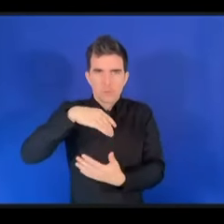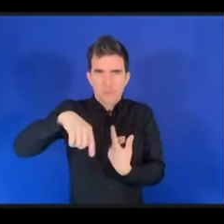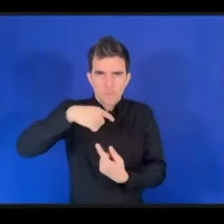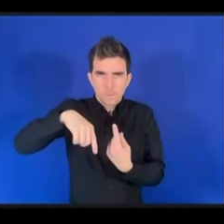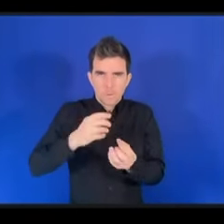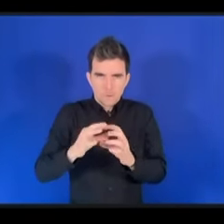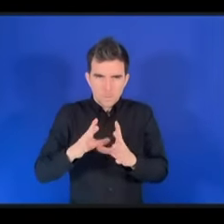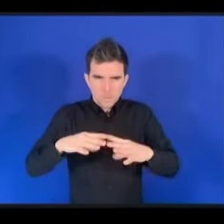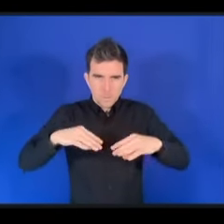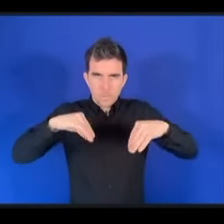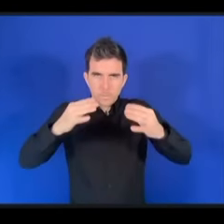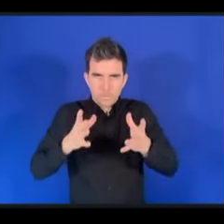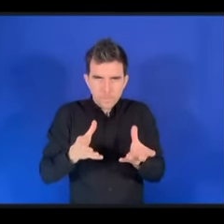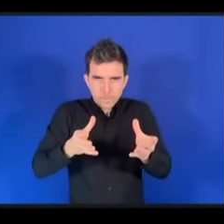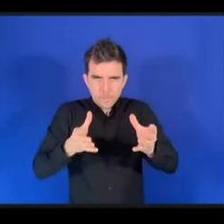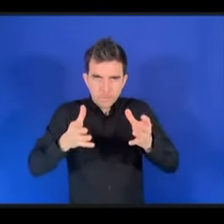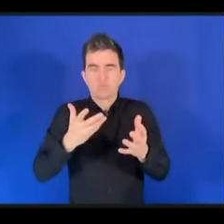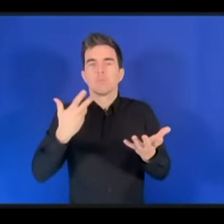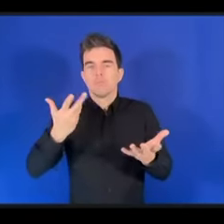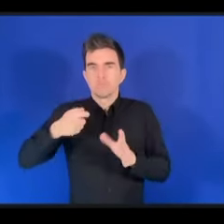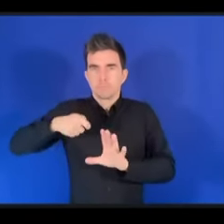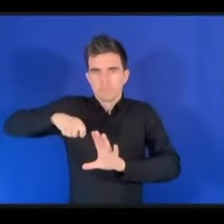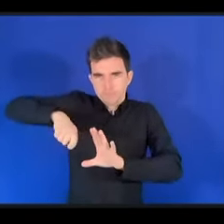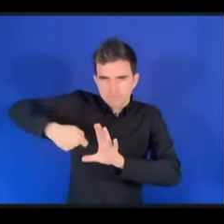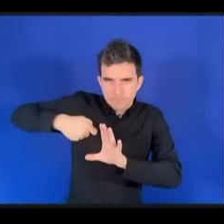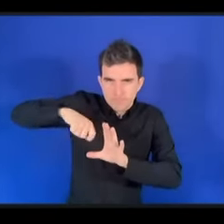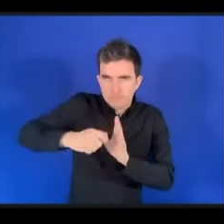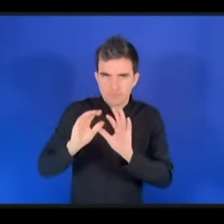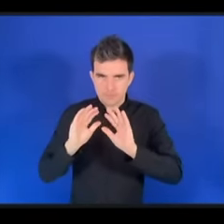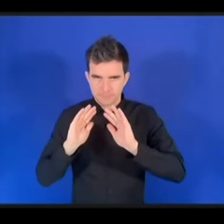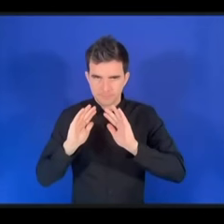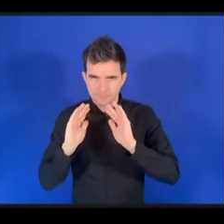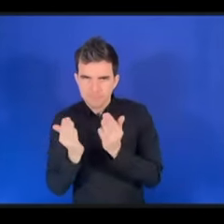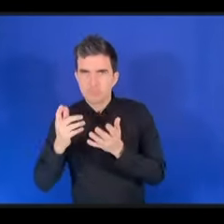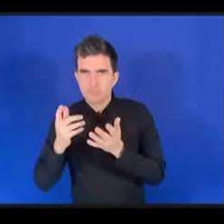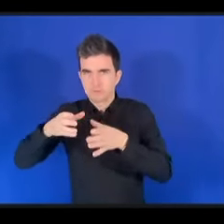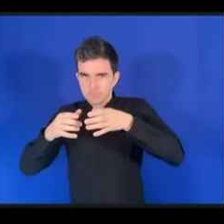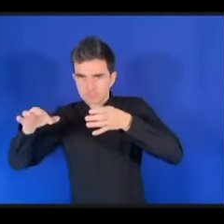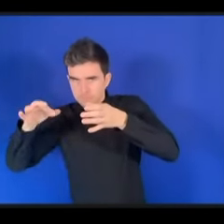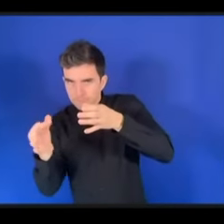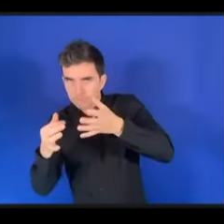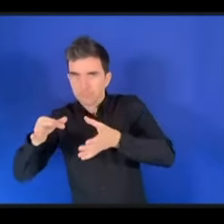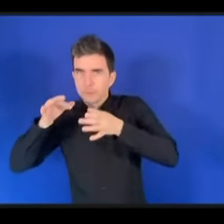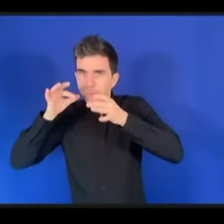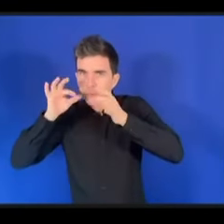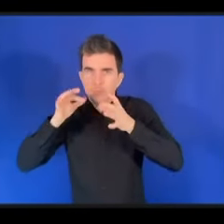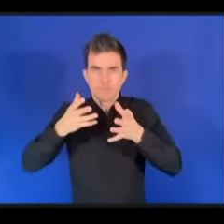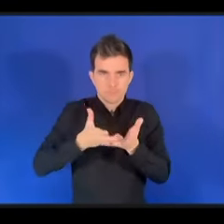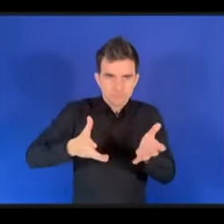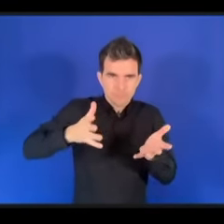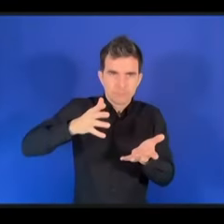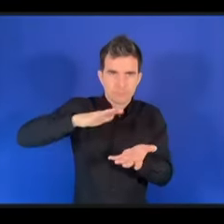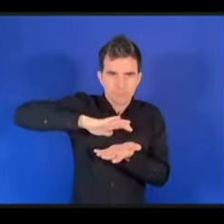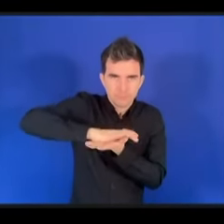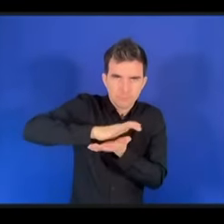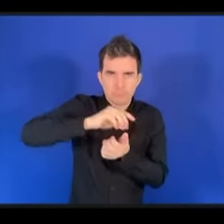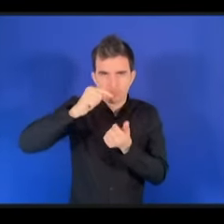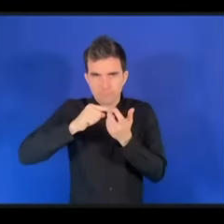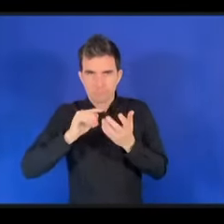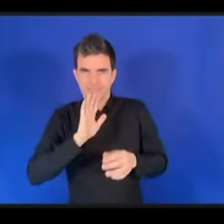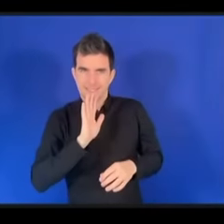ceramics, and printing technology is one of the strengths of Kyoto. So printing technology that is